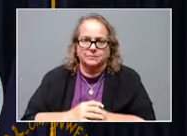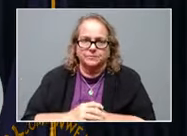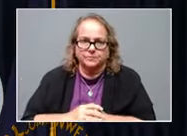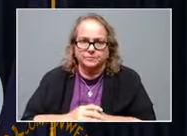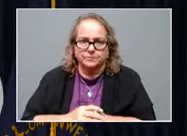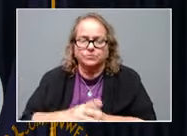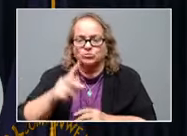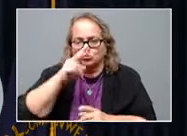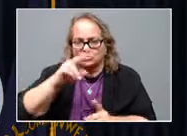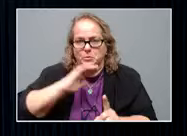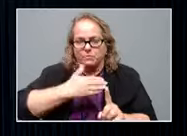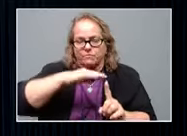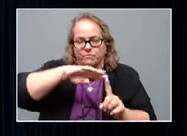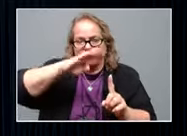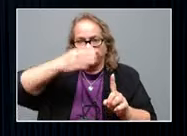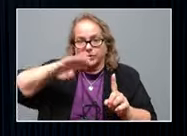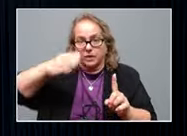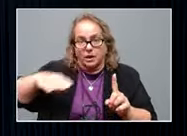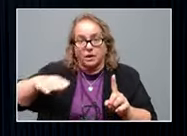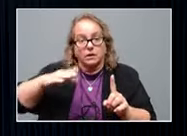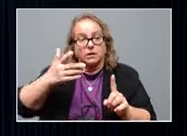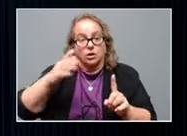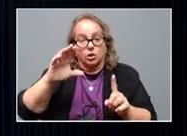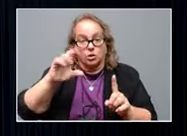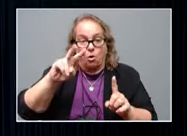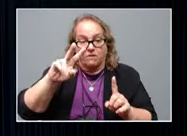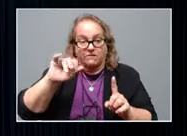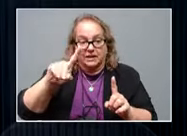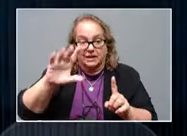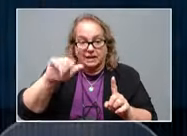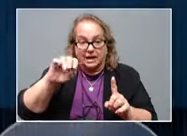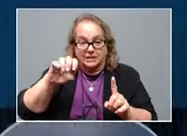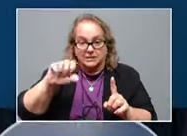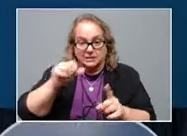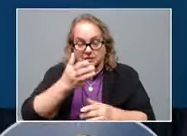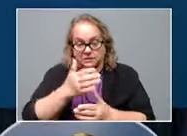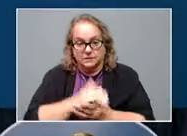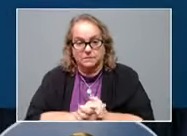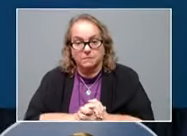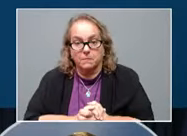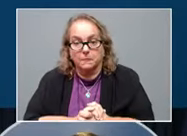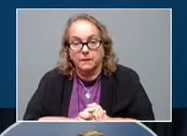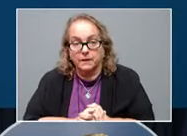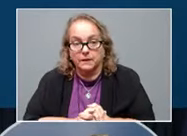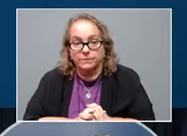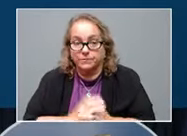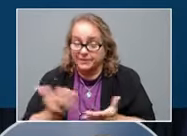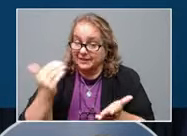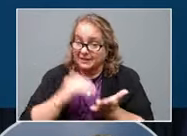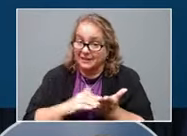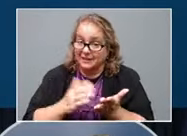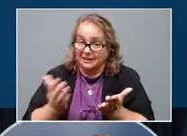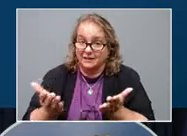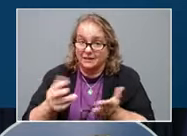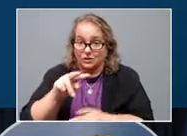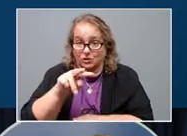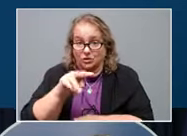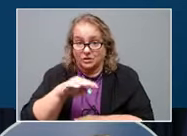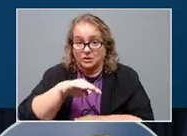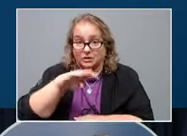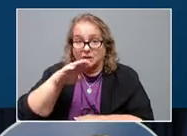chart by COVID cases by week. So again, this is